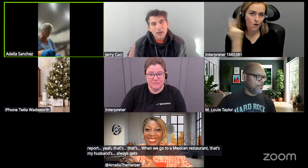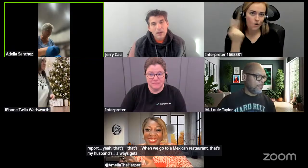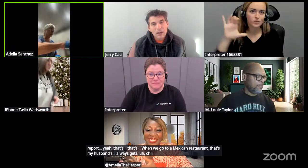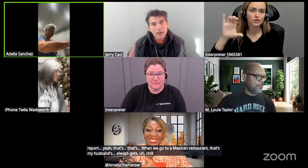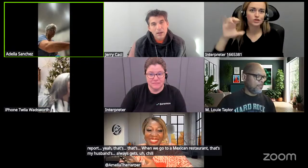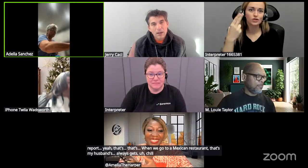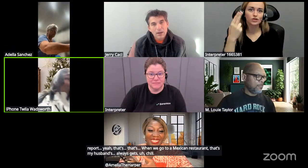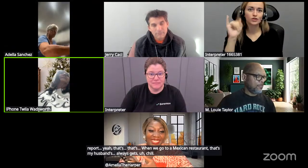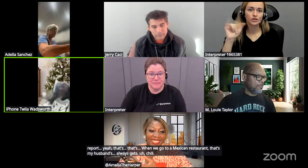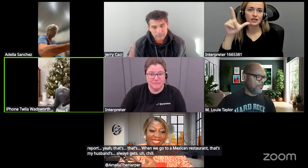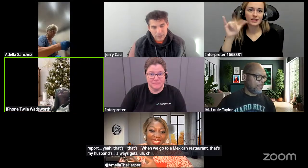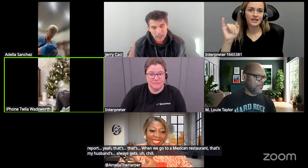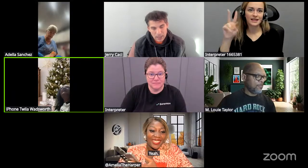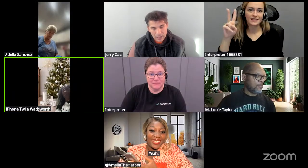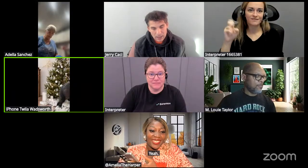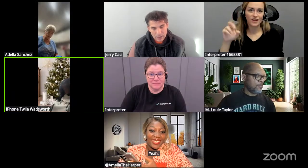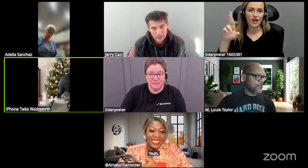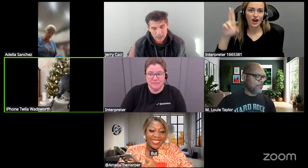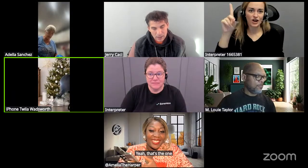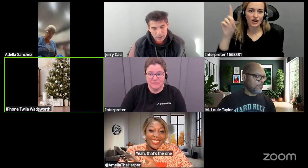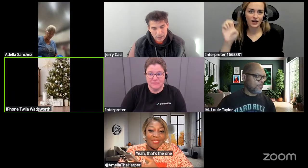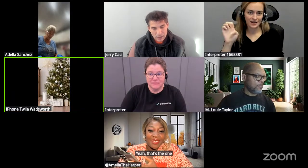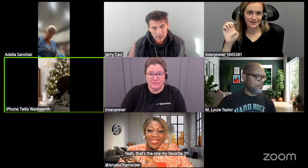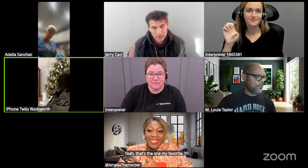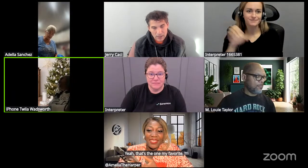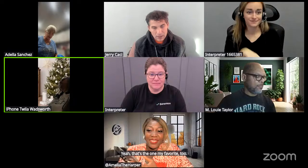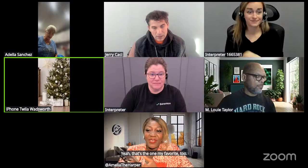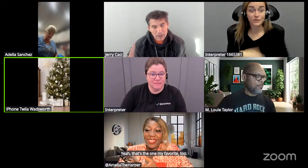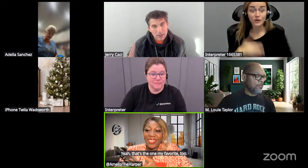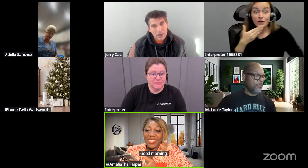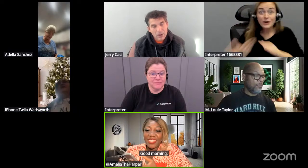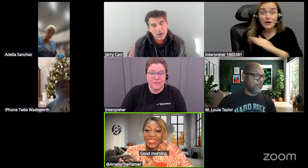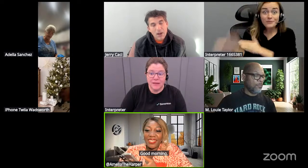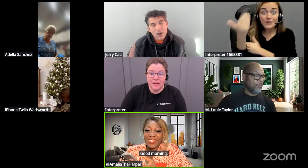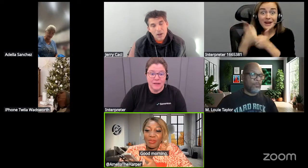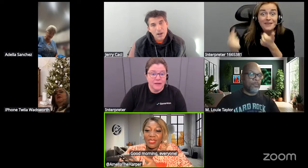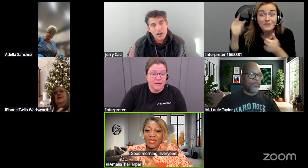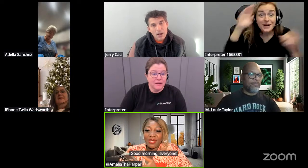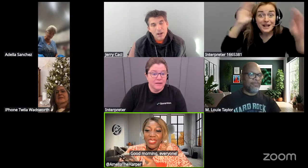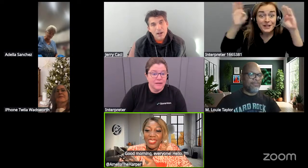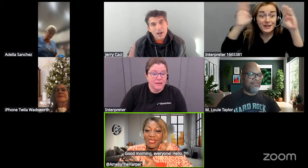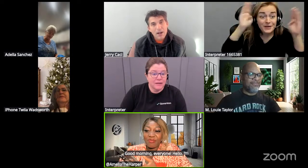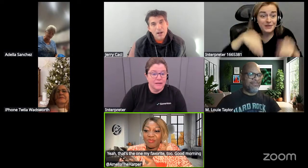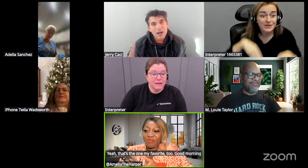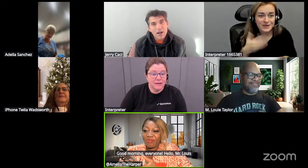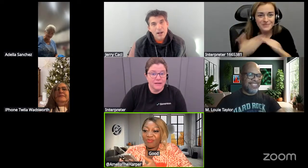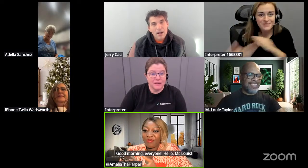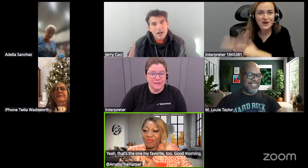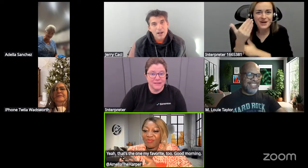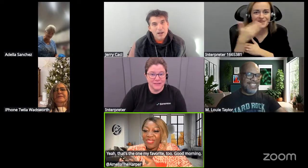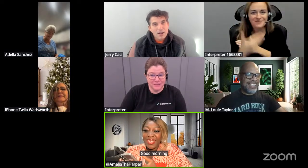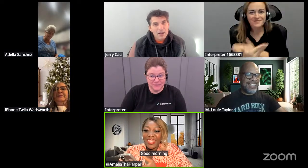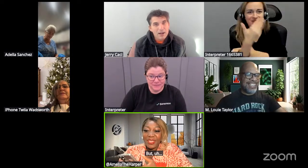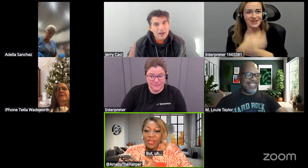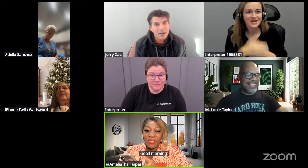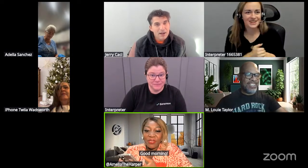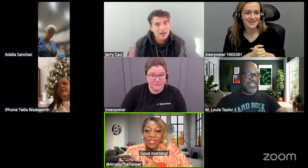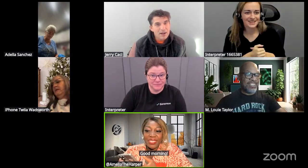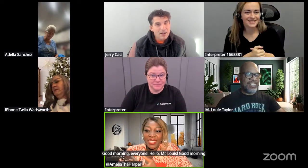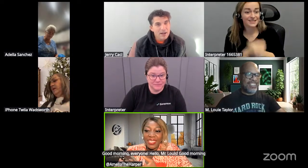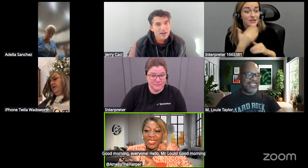verde. Yeah, But that's the one my favorite too. Good morning, everyone. Hello, Good Mr. morning. Good Louis. morning. Good